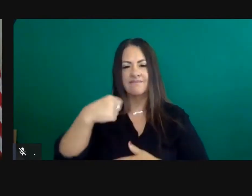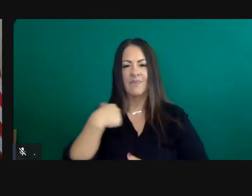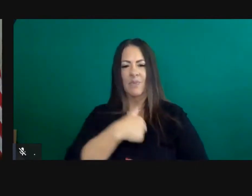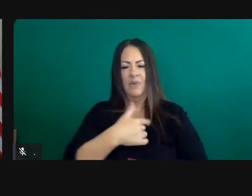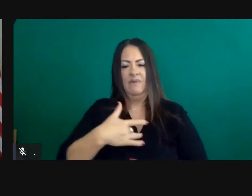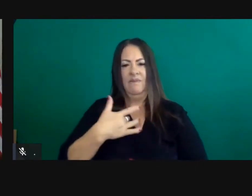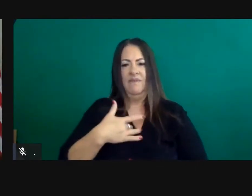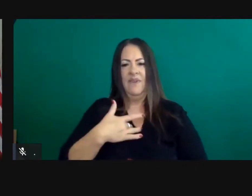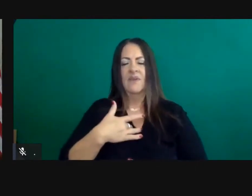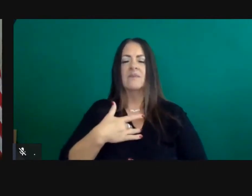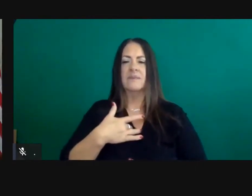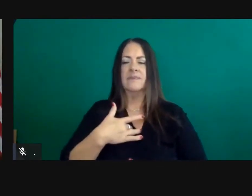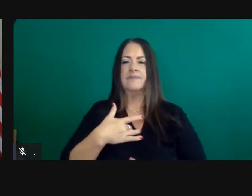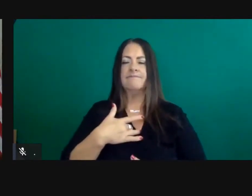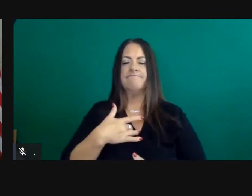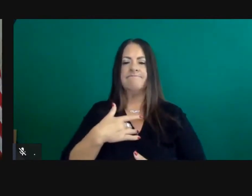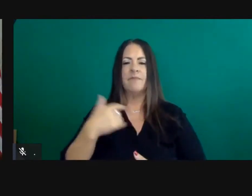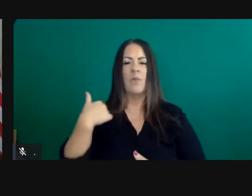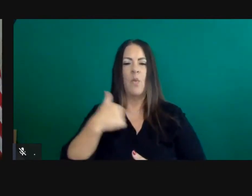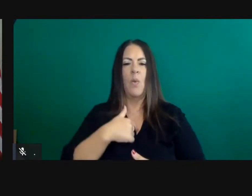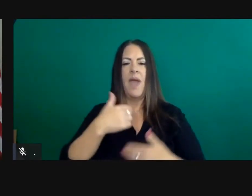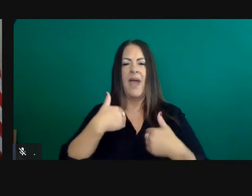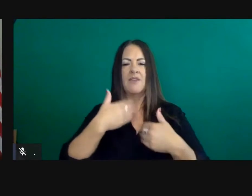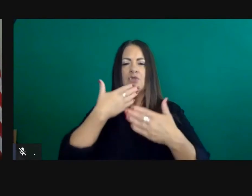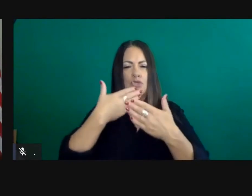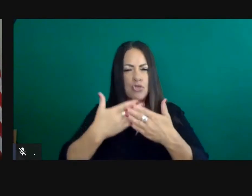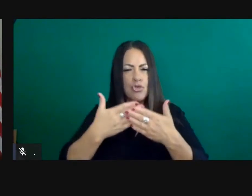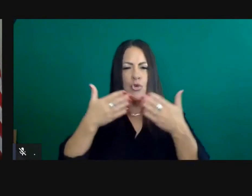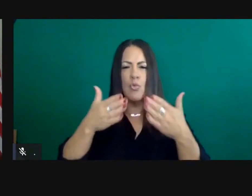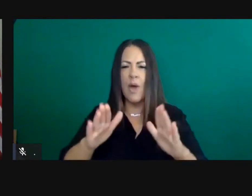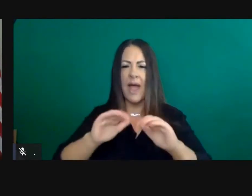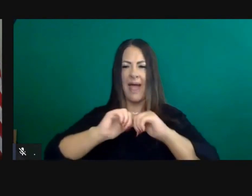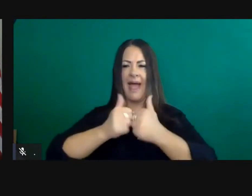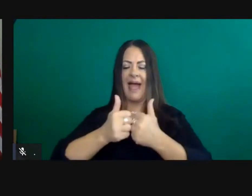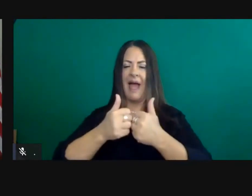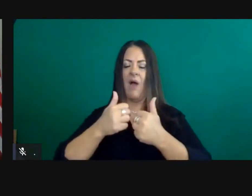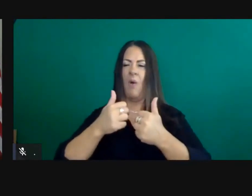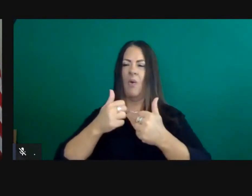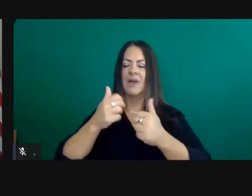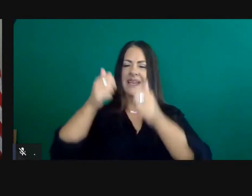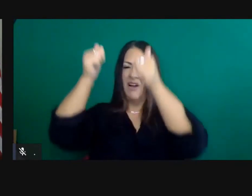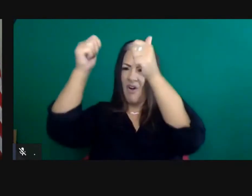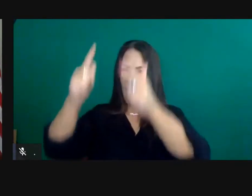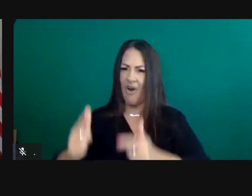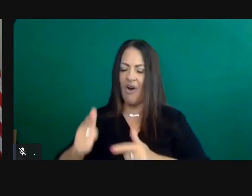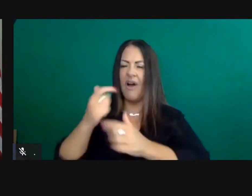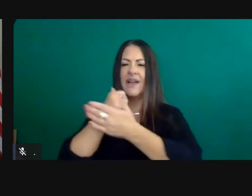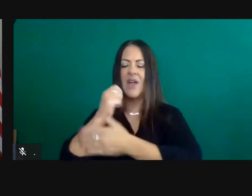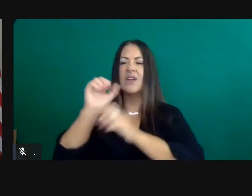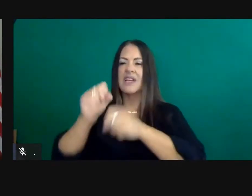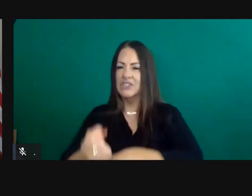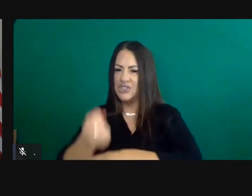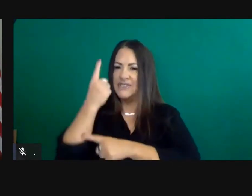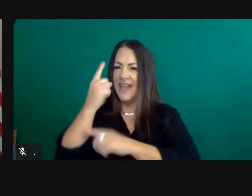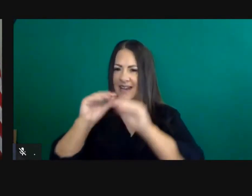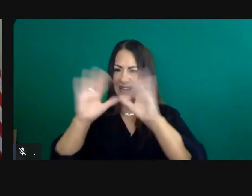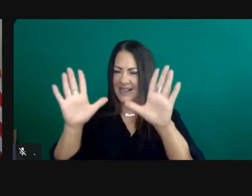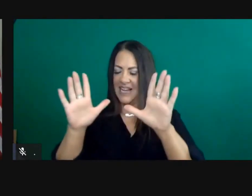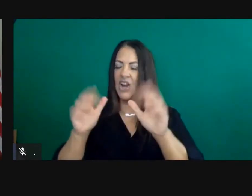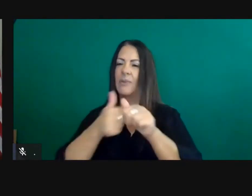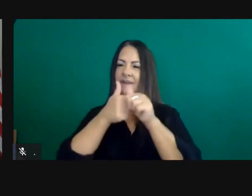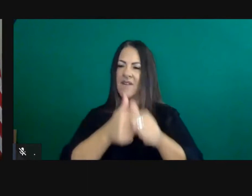like it is a clear way to communicate. We have the tiers. We understand which